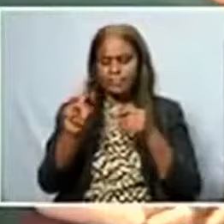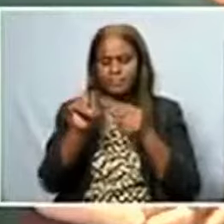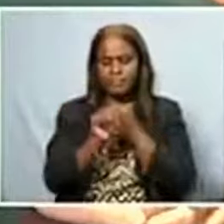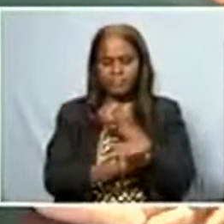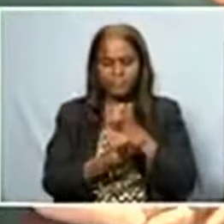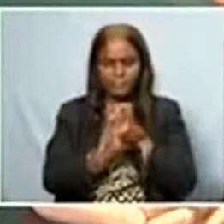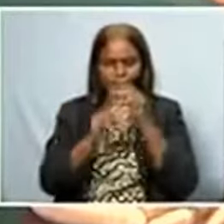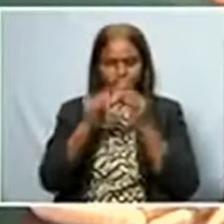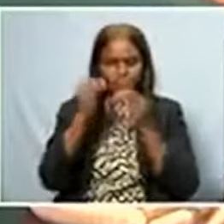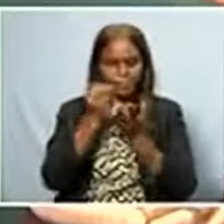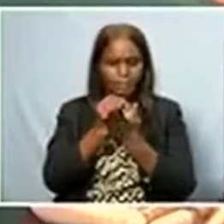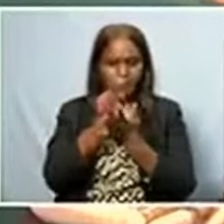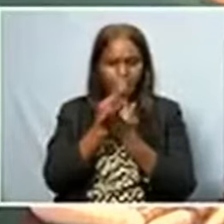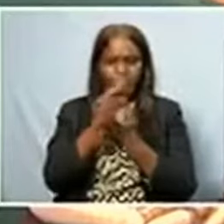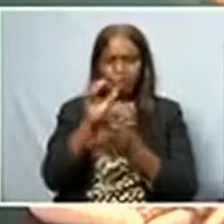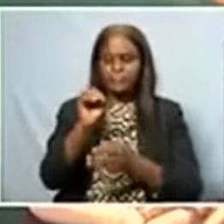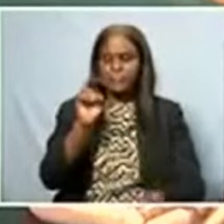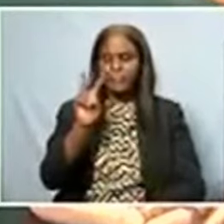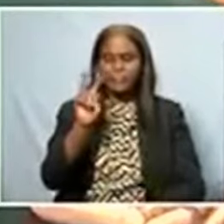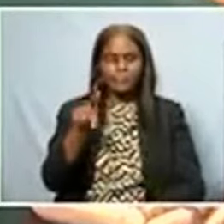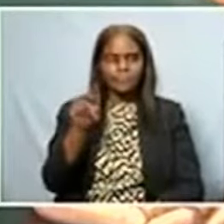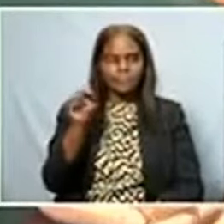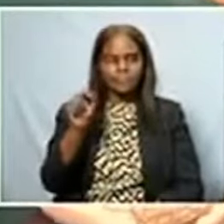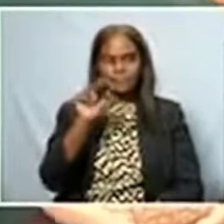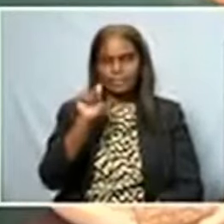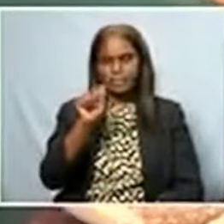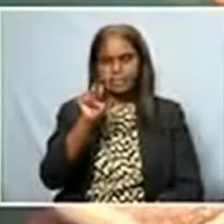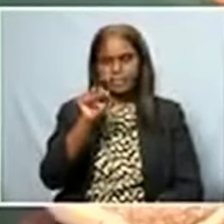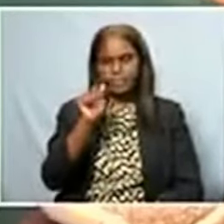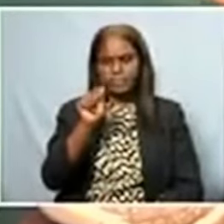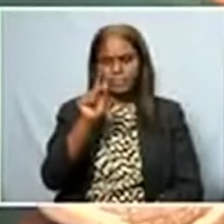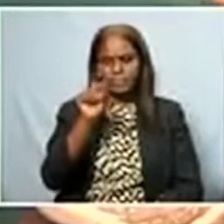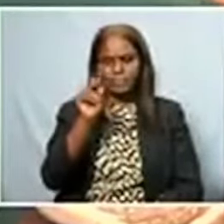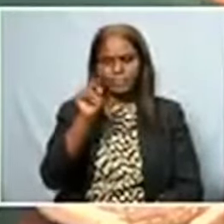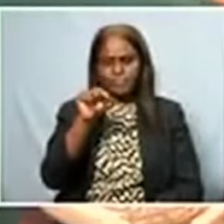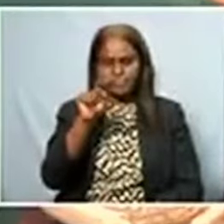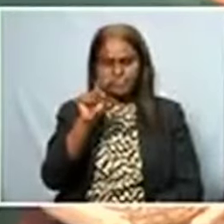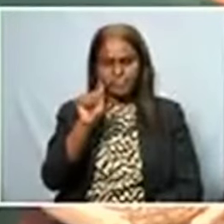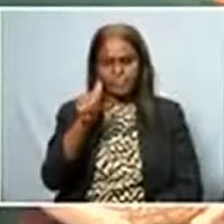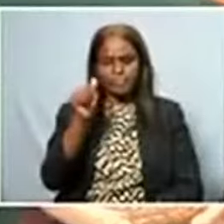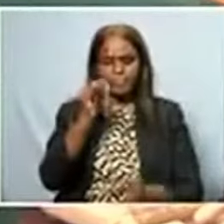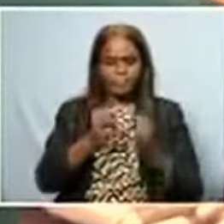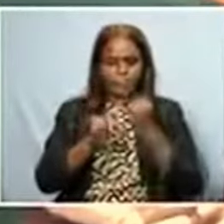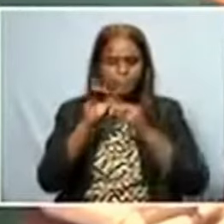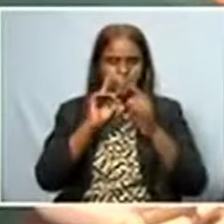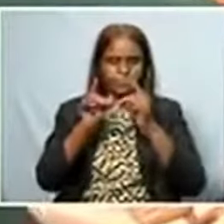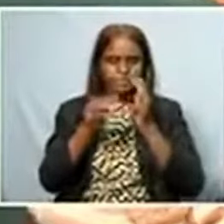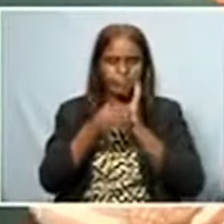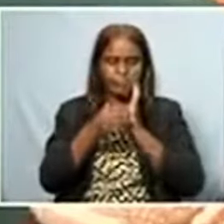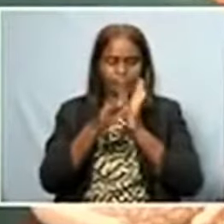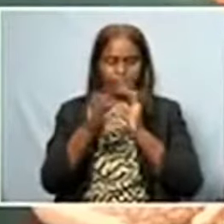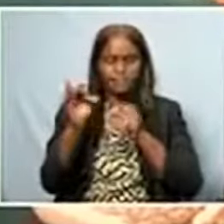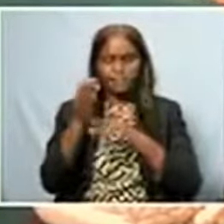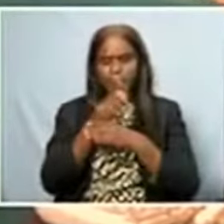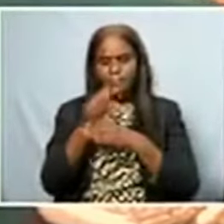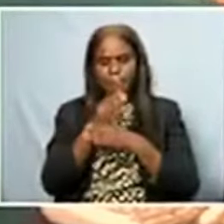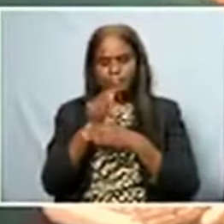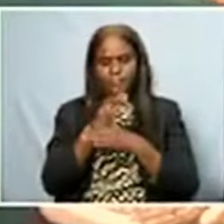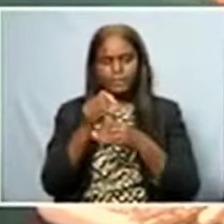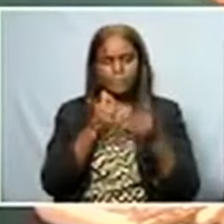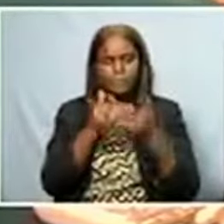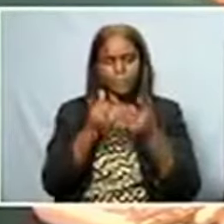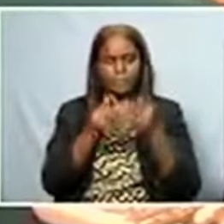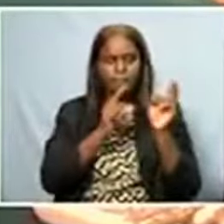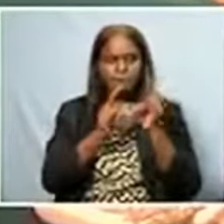Office of the President, and Mr. Nakoka had just finishing debating, and the acting leader of business was about